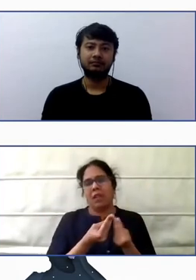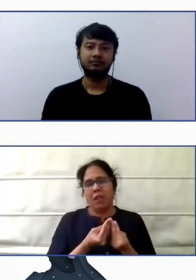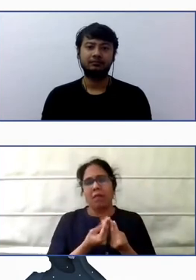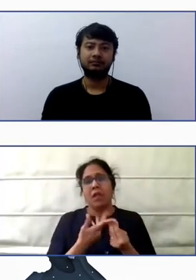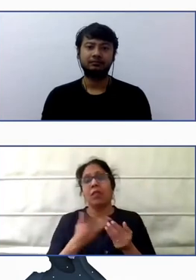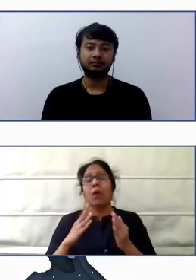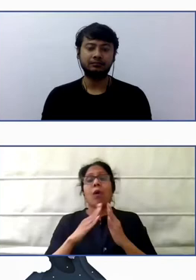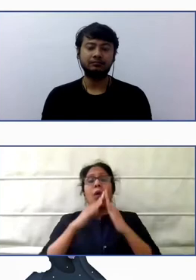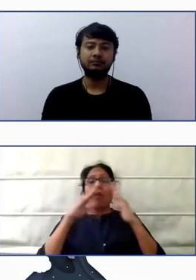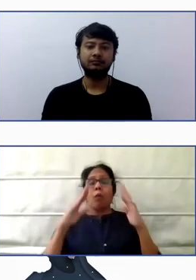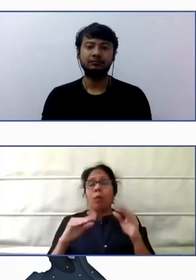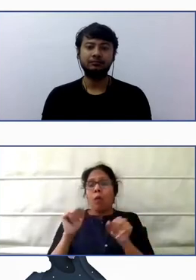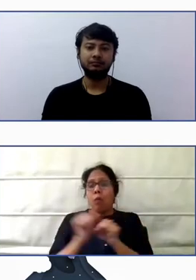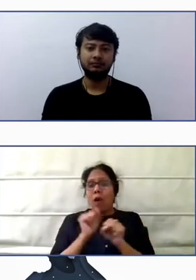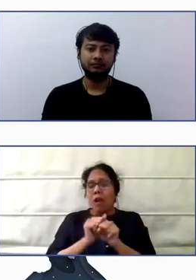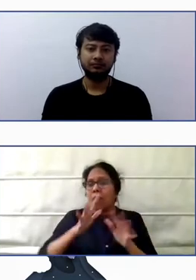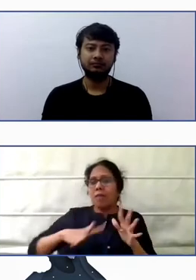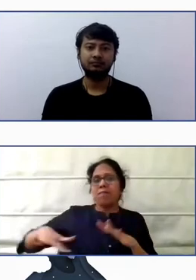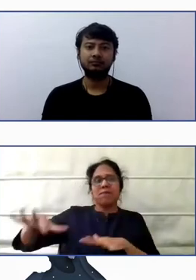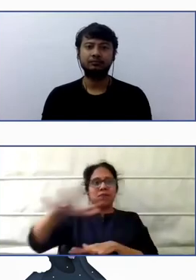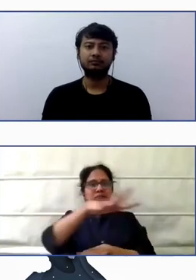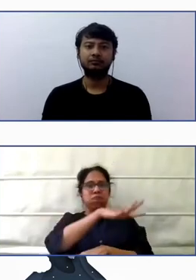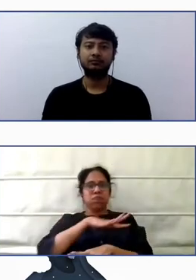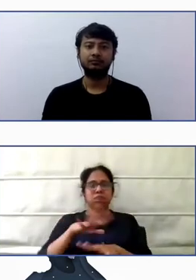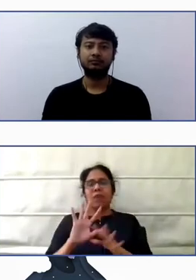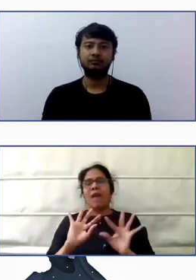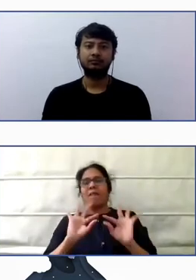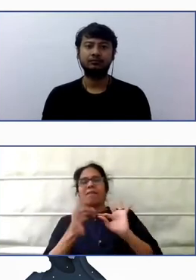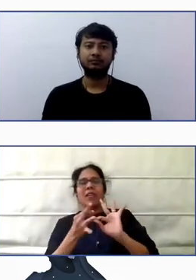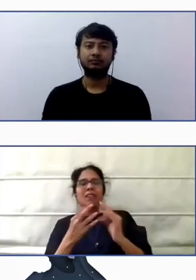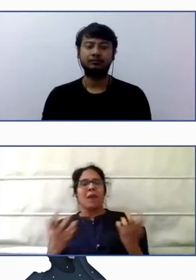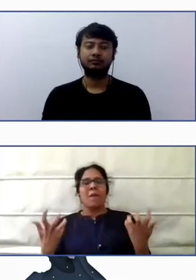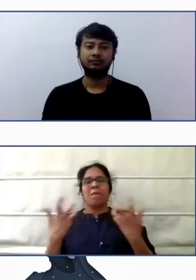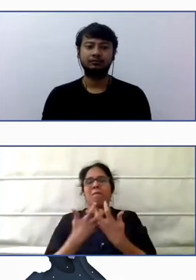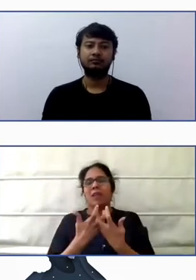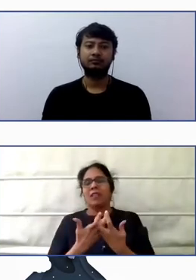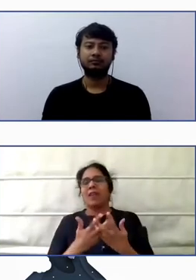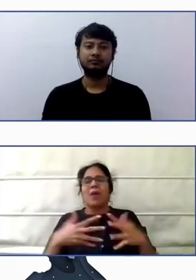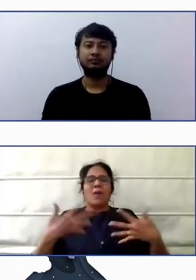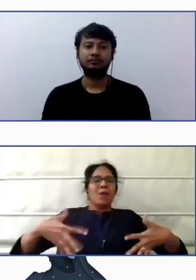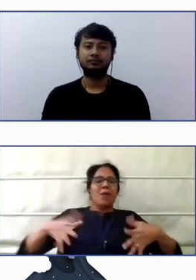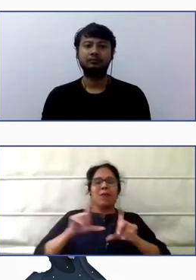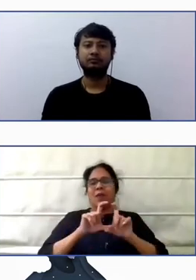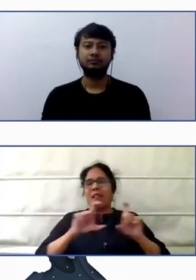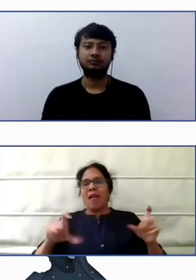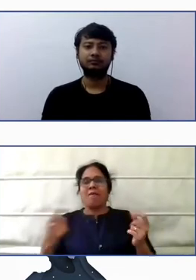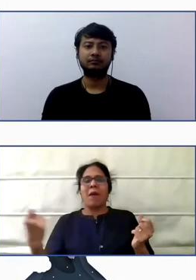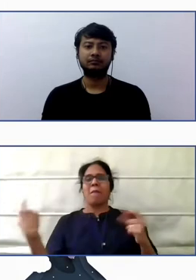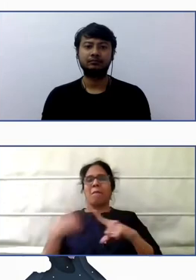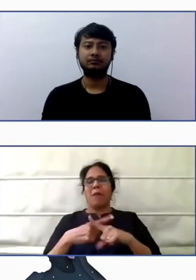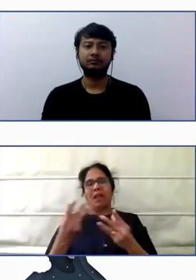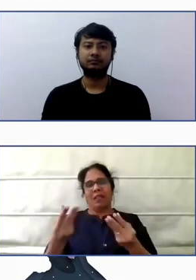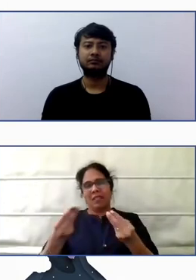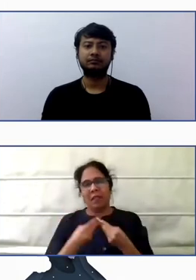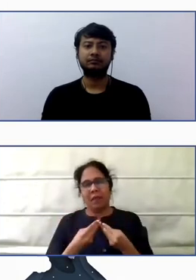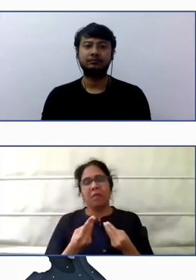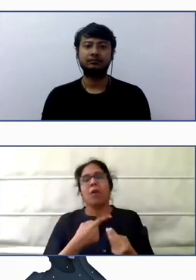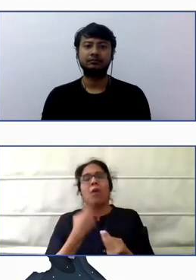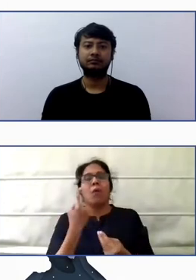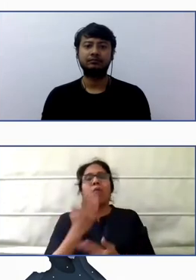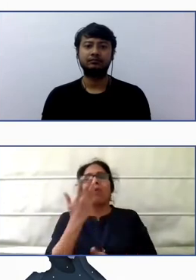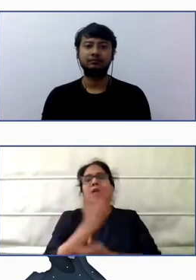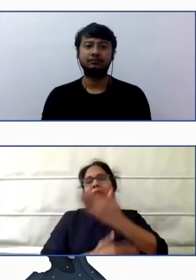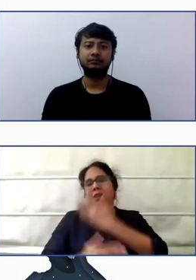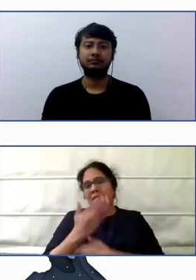work environment more user-friendly for people who are differently